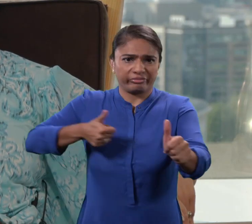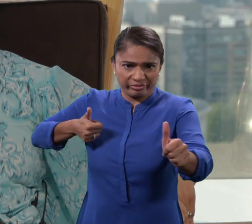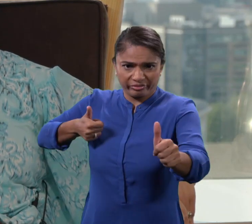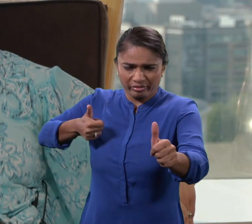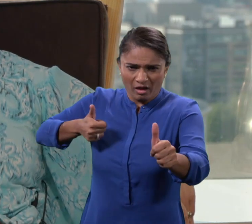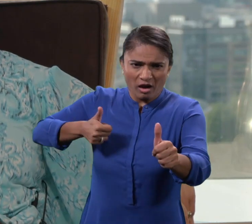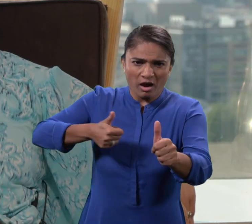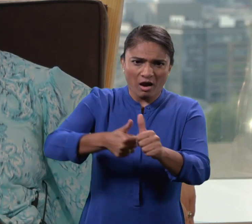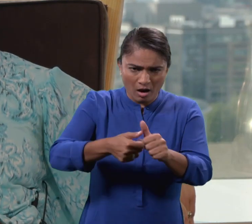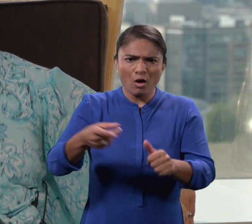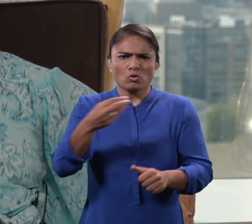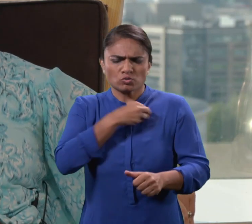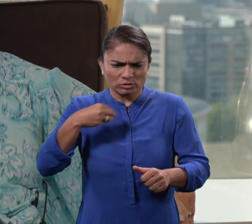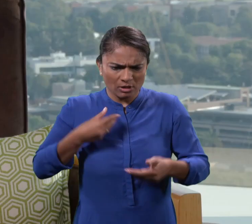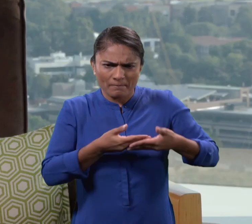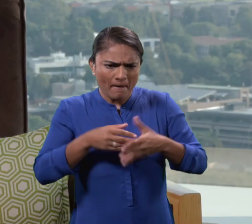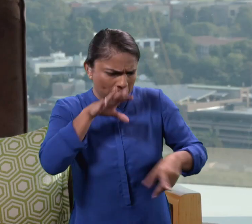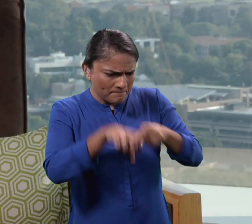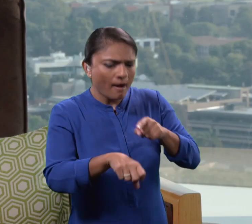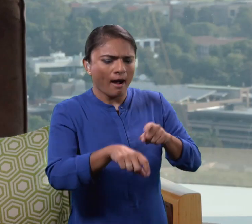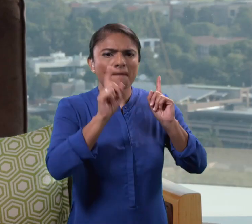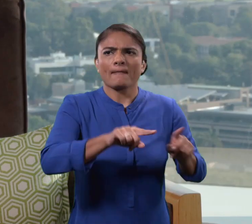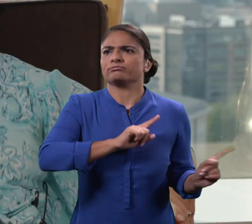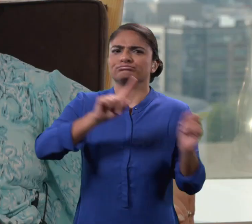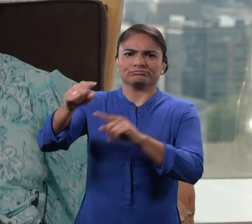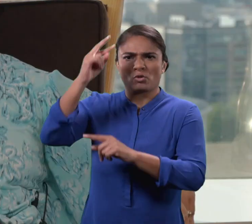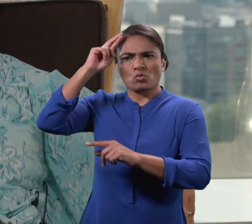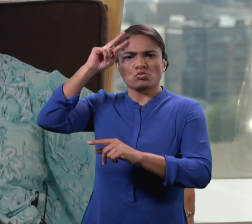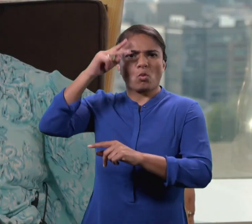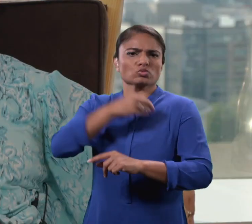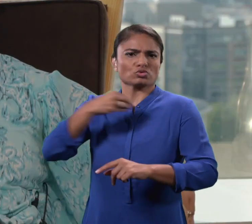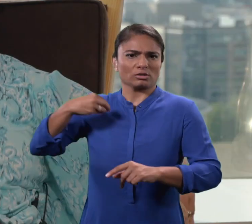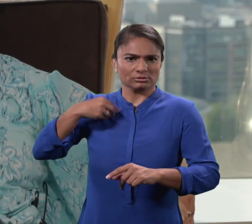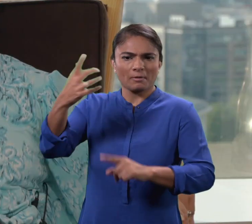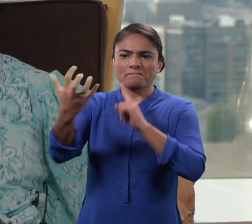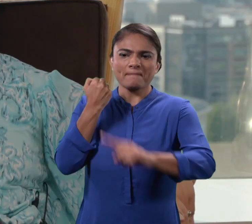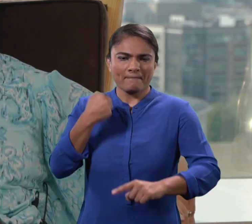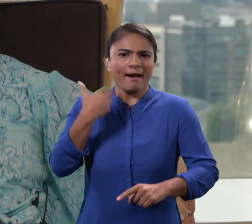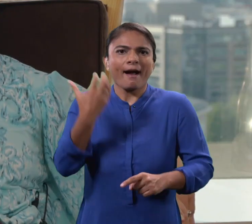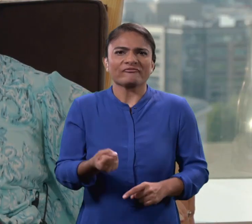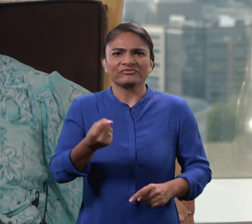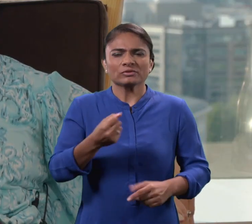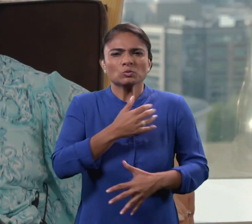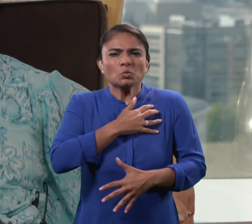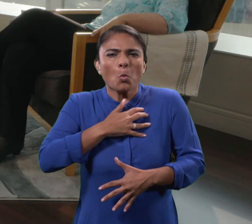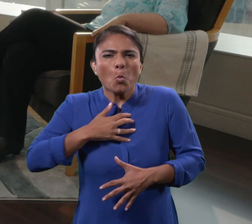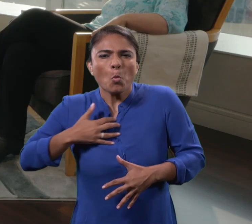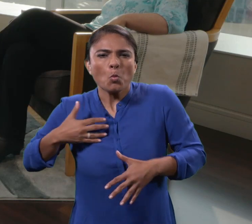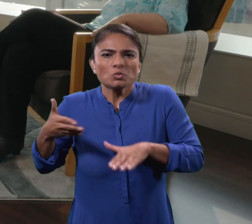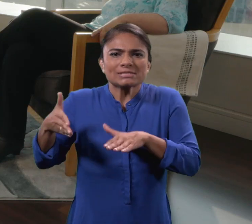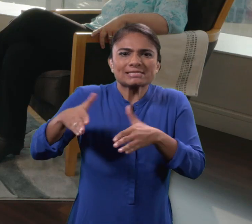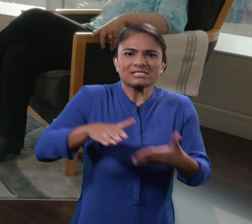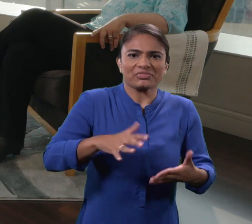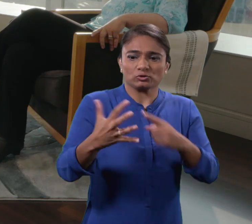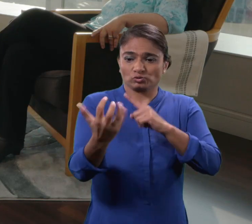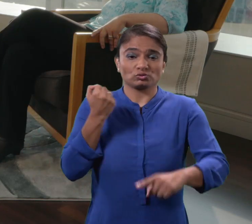and eventually they met a pediatrician who referred them to a neurosurgeon, and they discovered I've got a slow death syndrome. Okay.